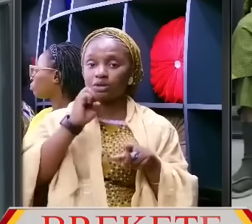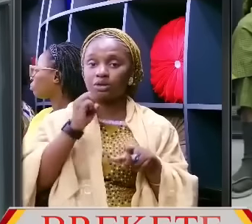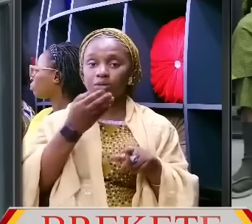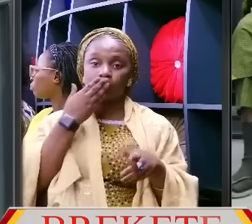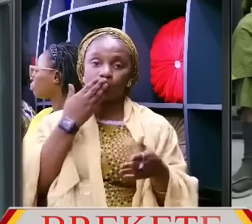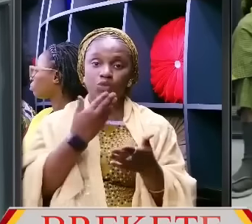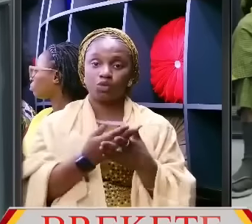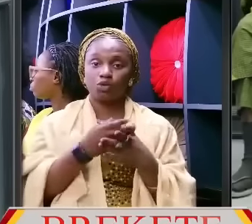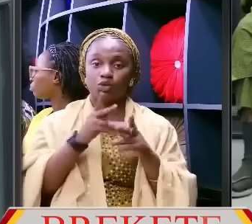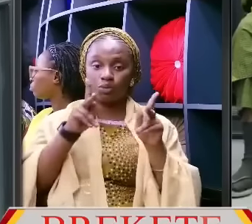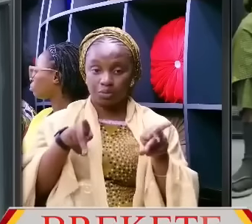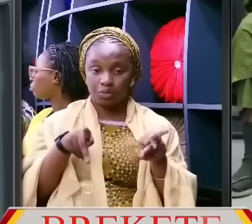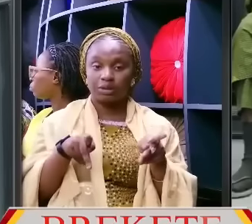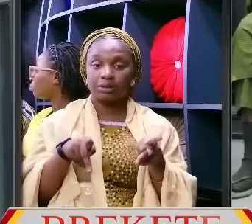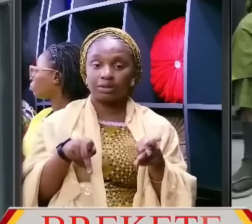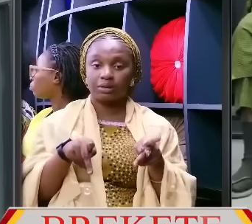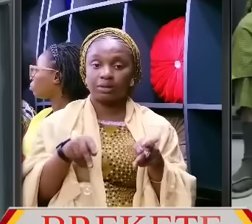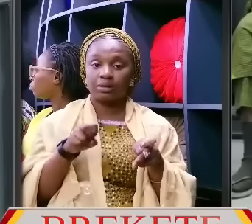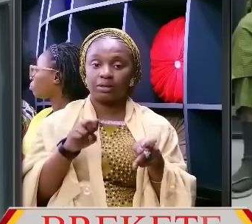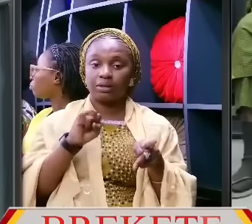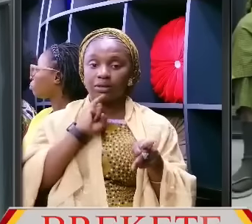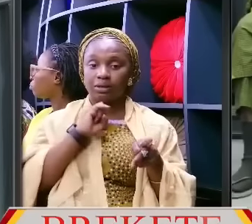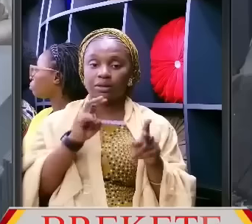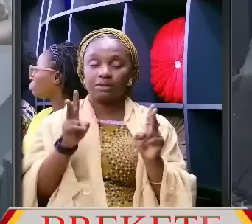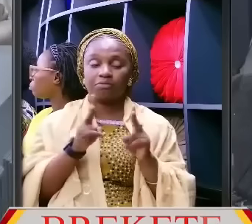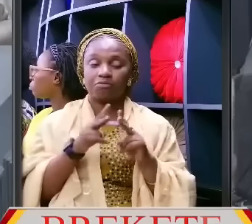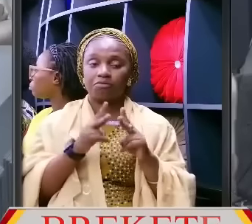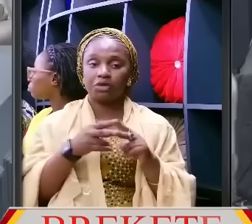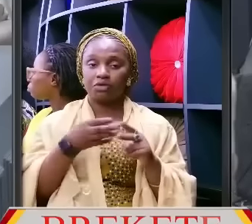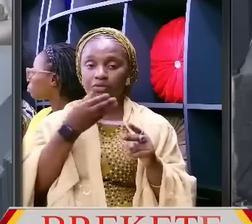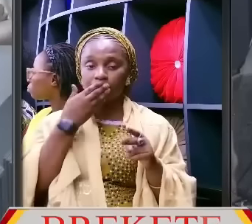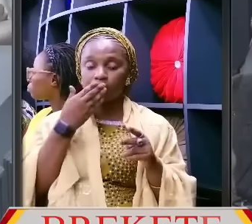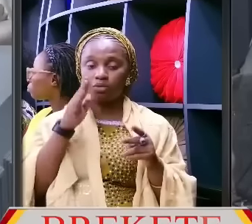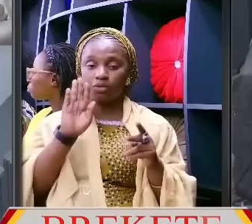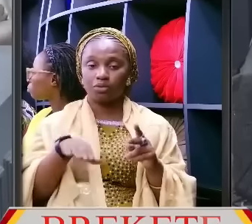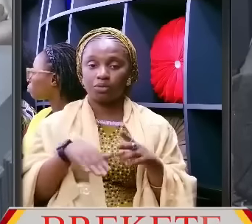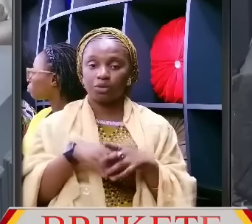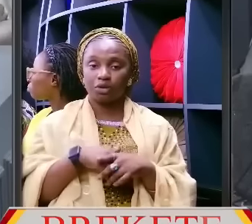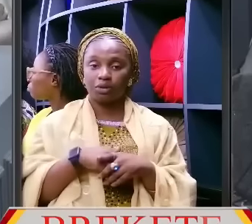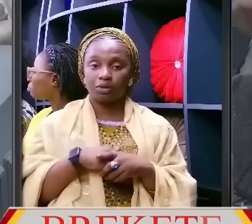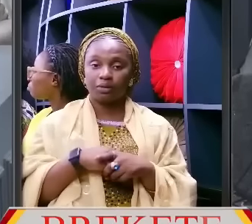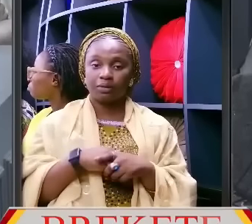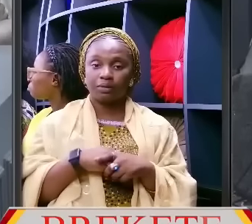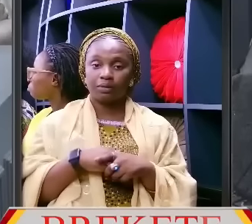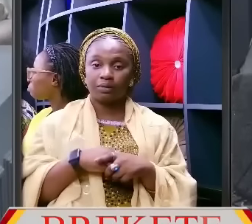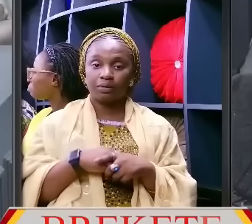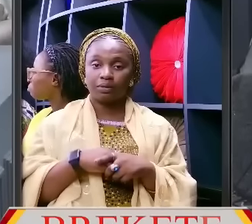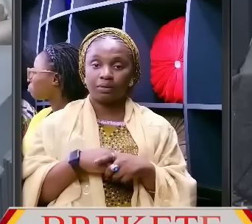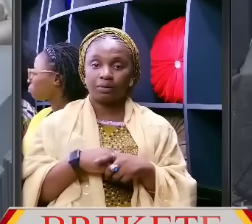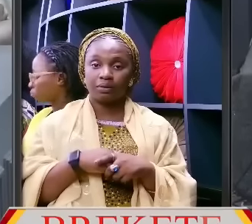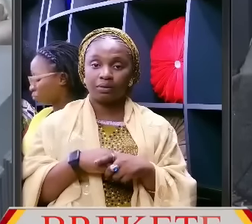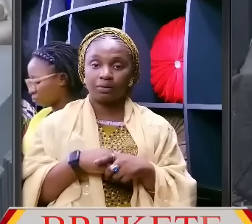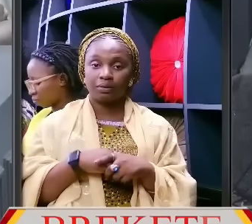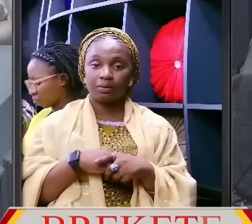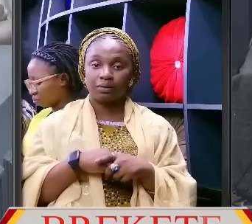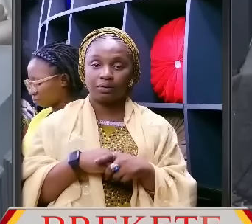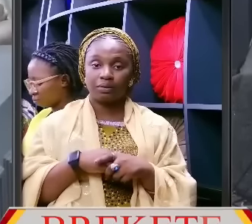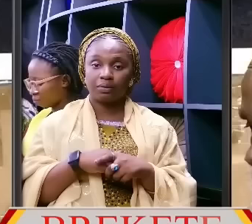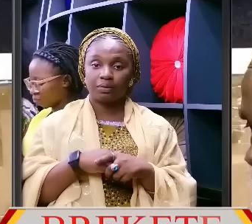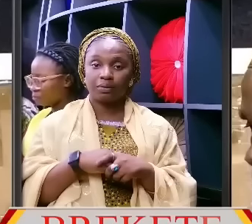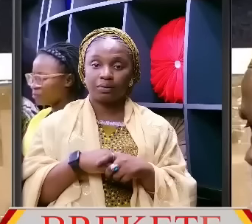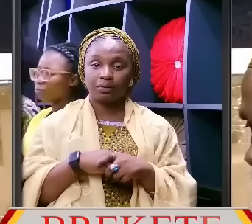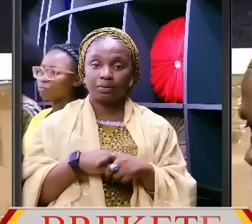a good boy. When you talk of a boy, he's in my first son. Because of, you know, proud, he did for my senior brother, but they make